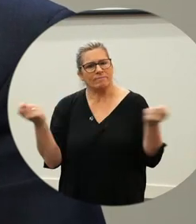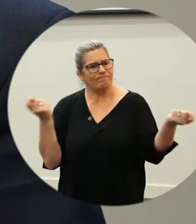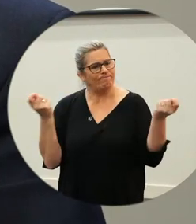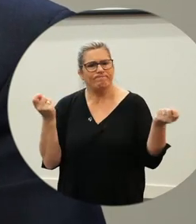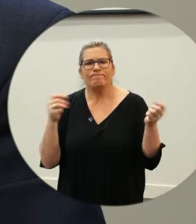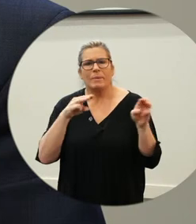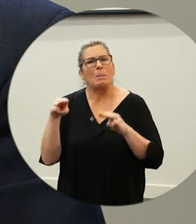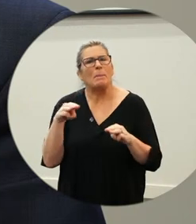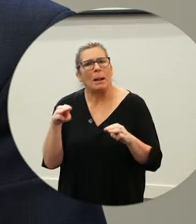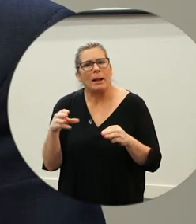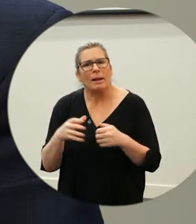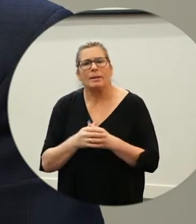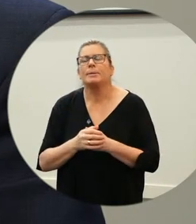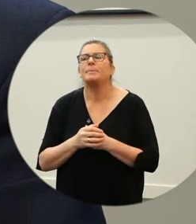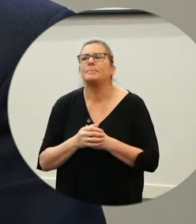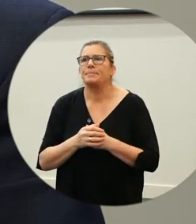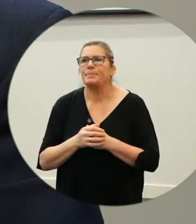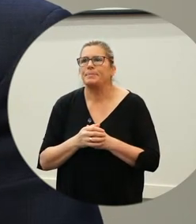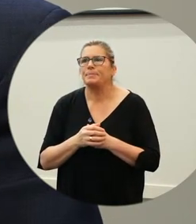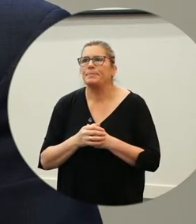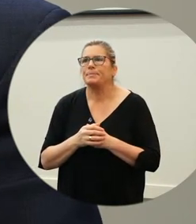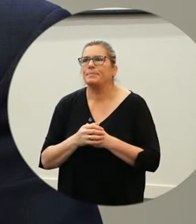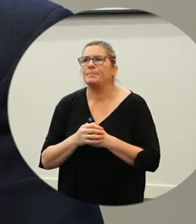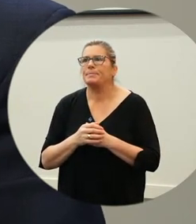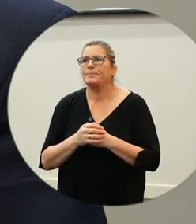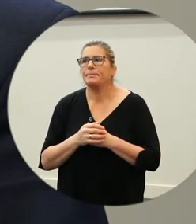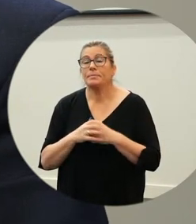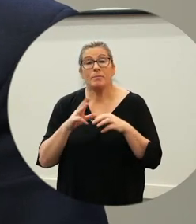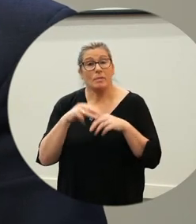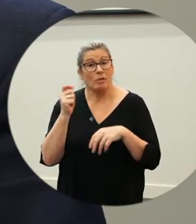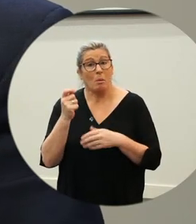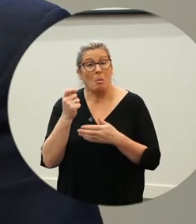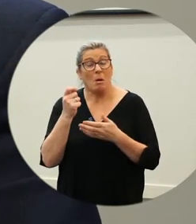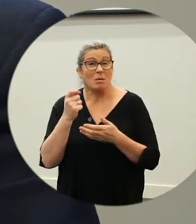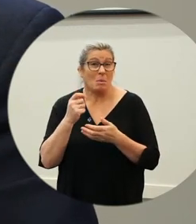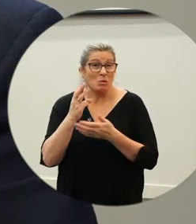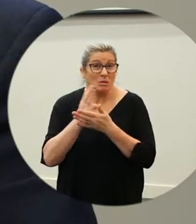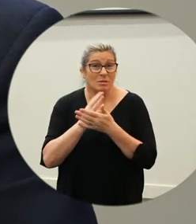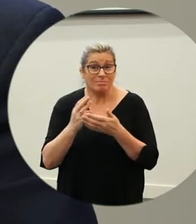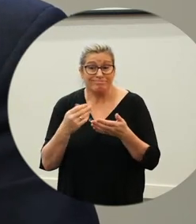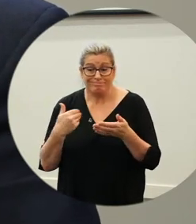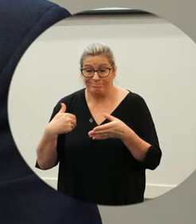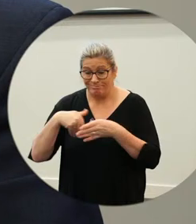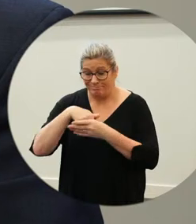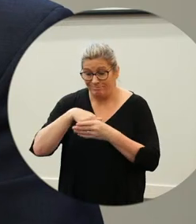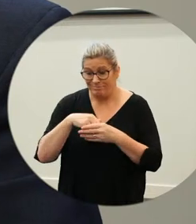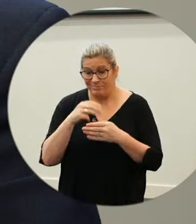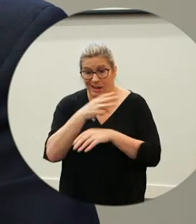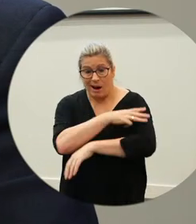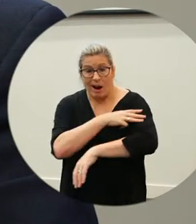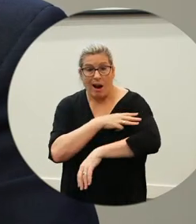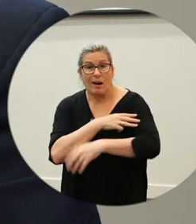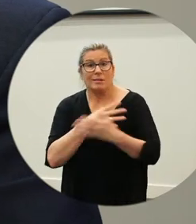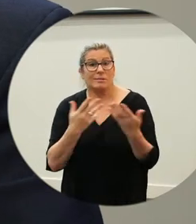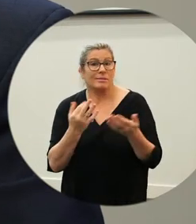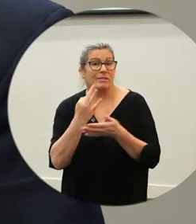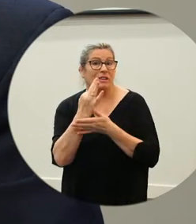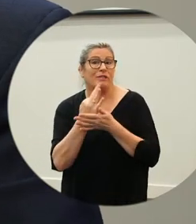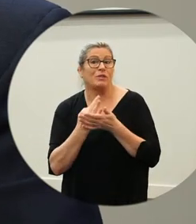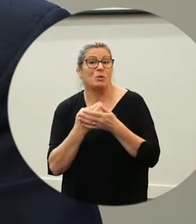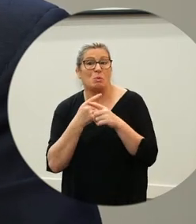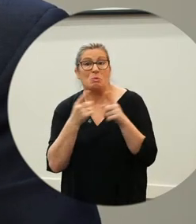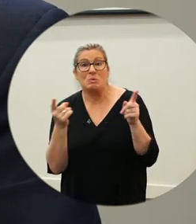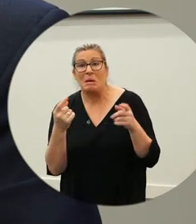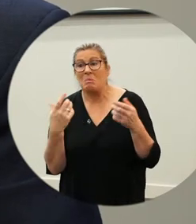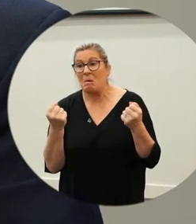And for the most part, the guards were, they weren't, very few of them would have had